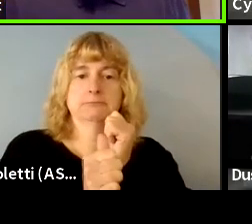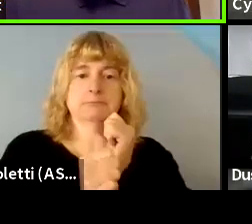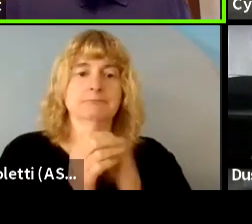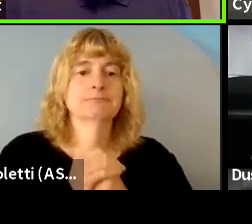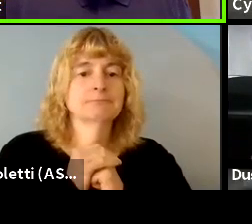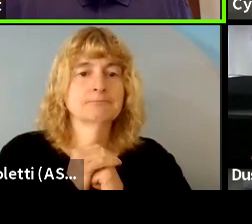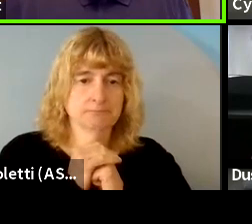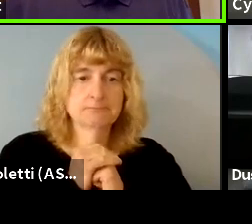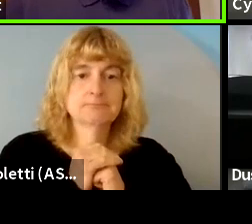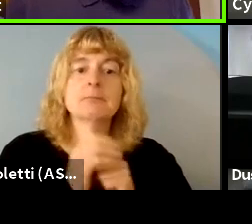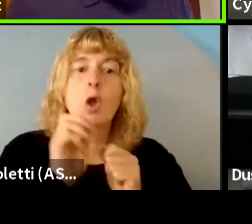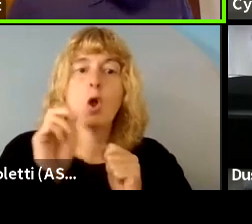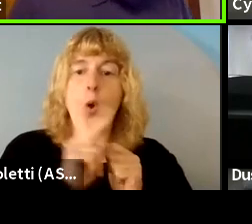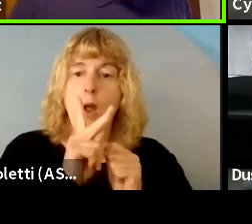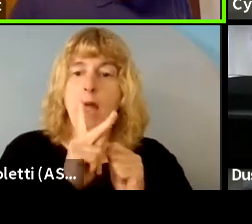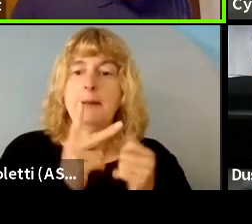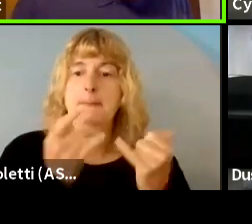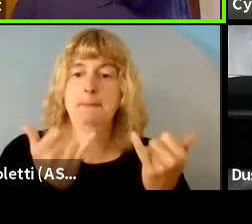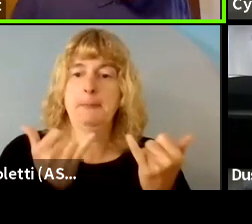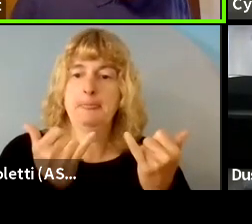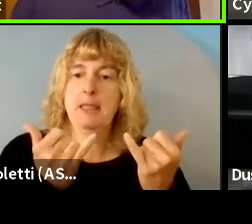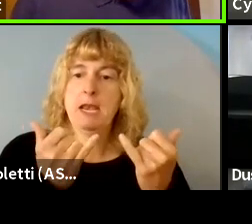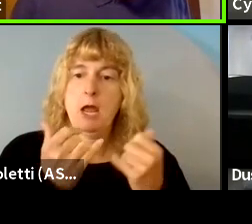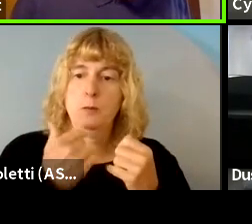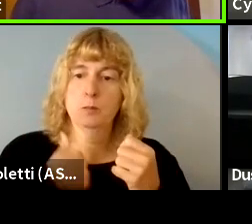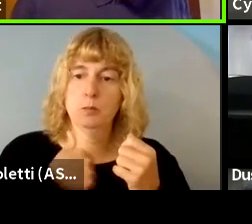Okay, we are at